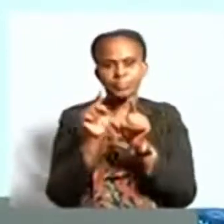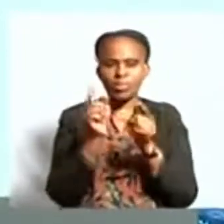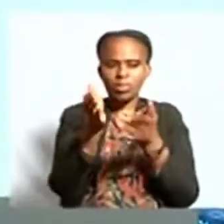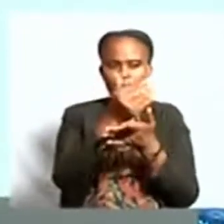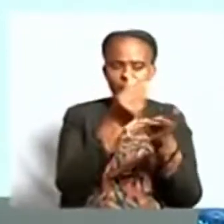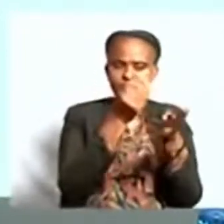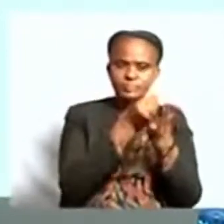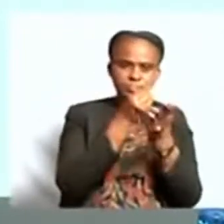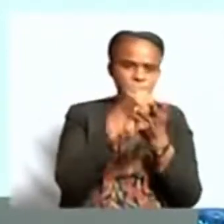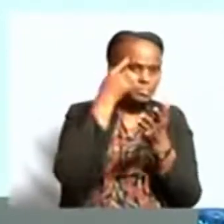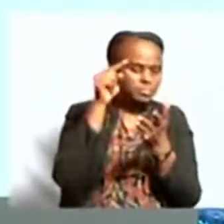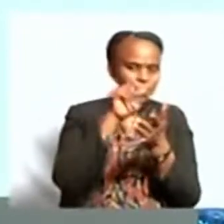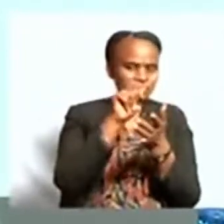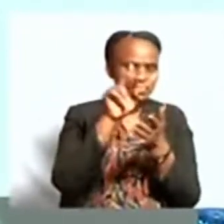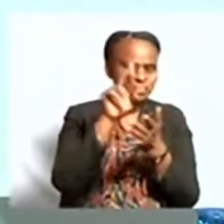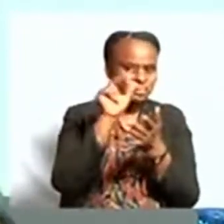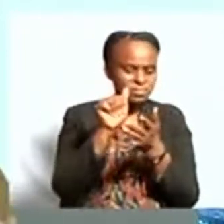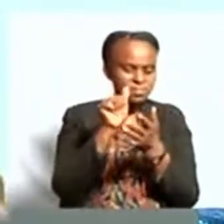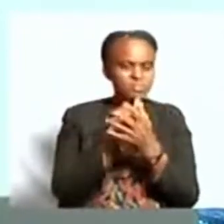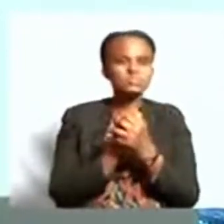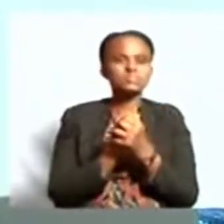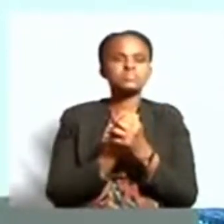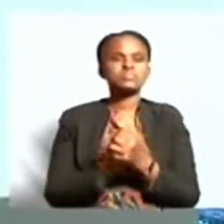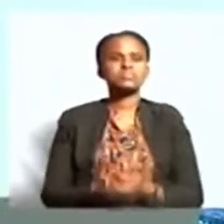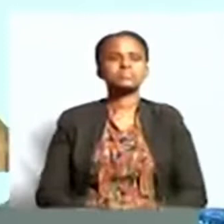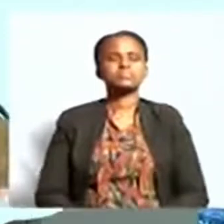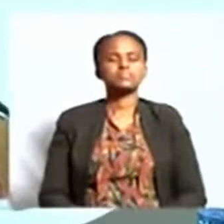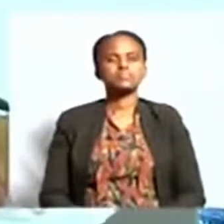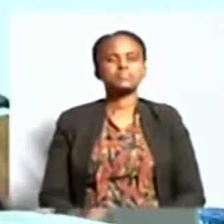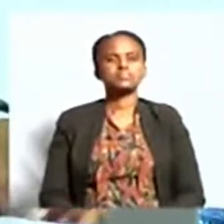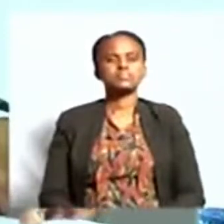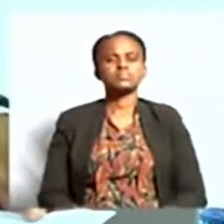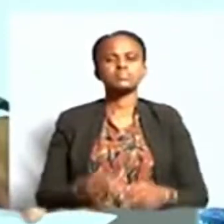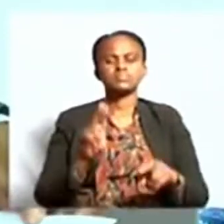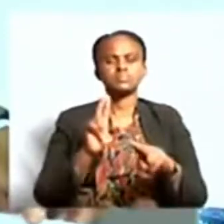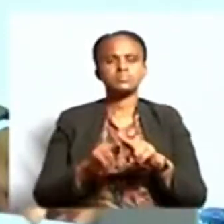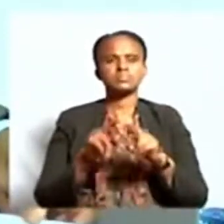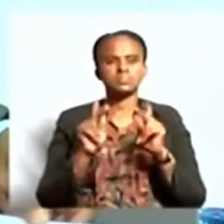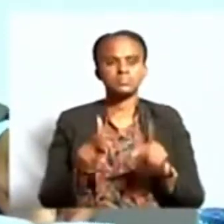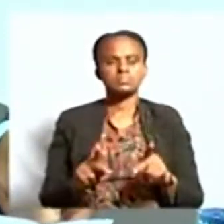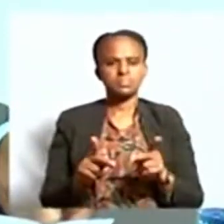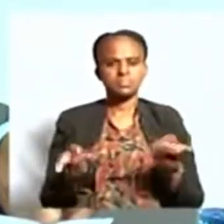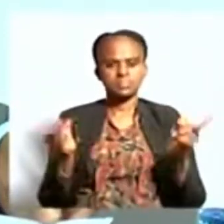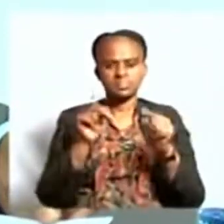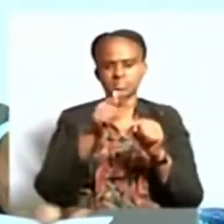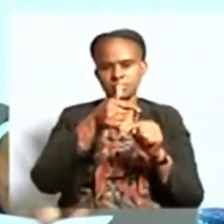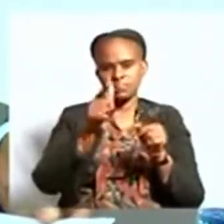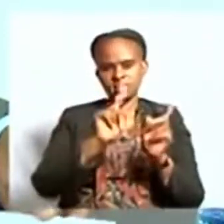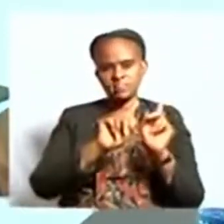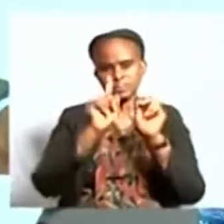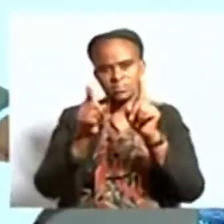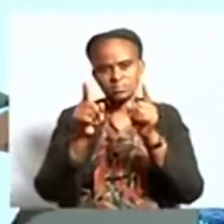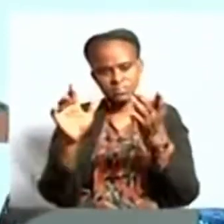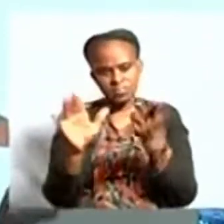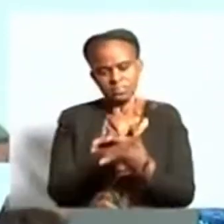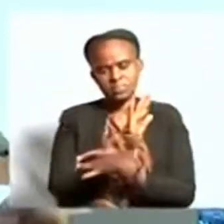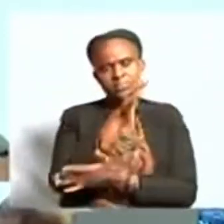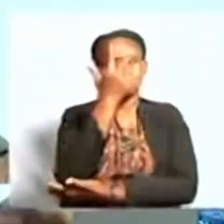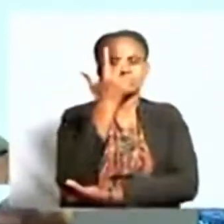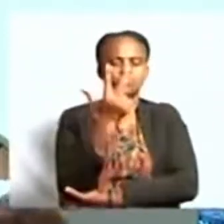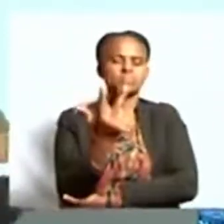funds on behalf of ZRA. And the chair, when you go to page